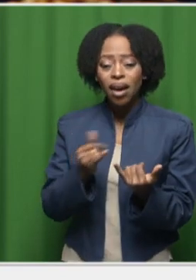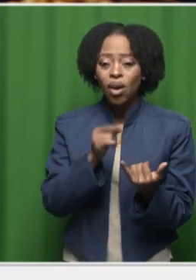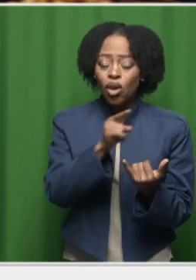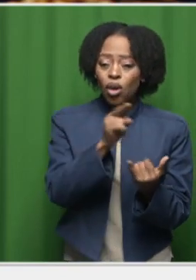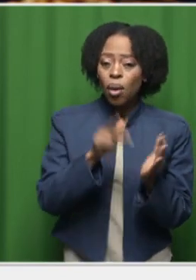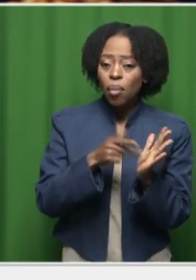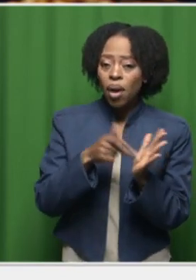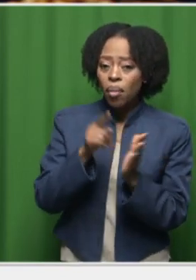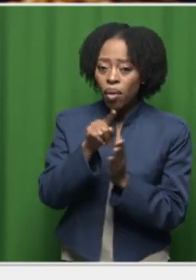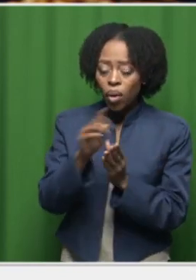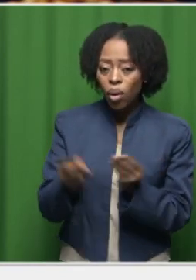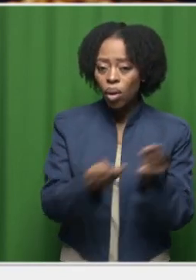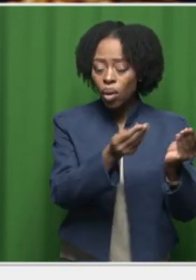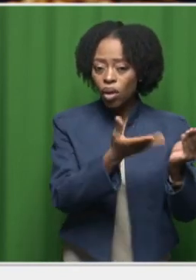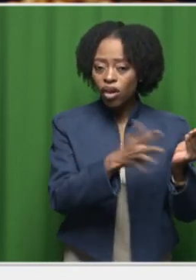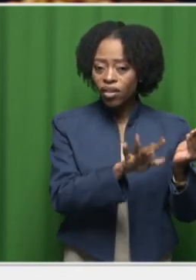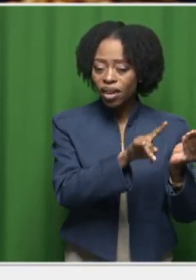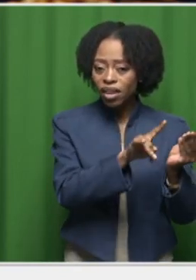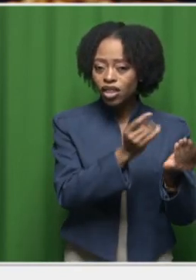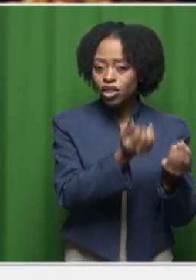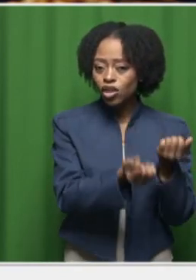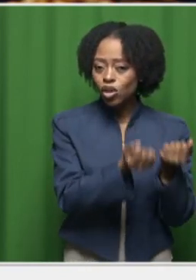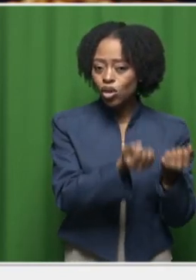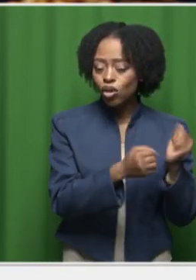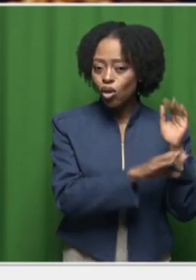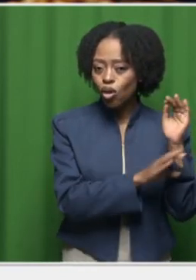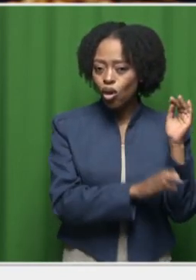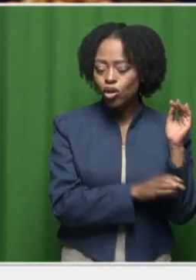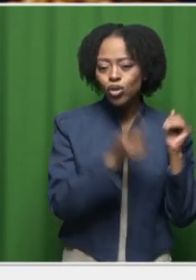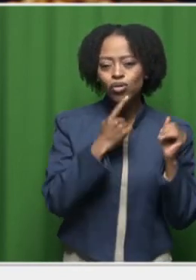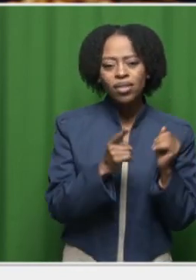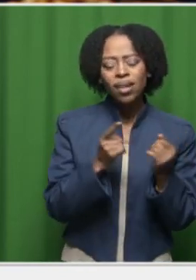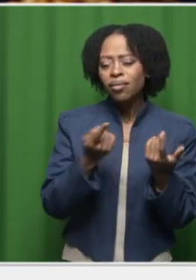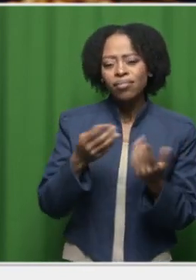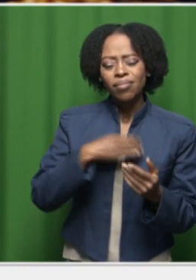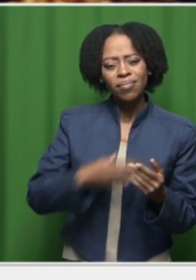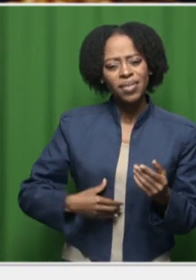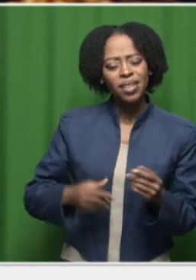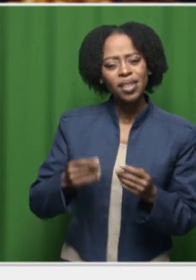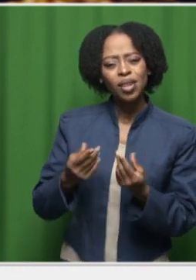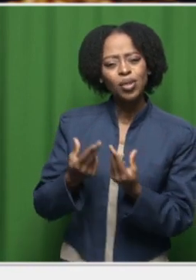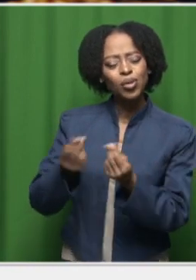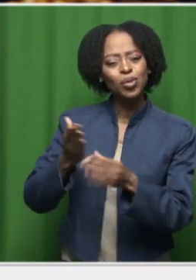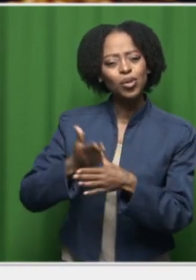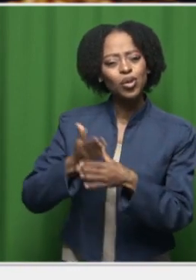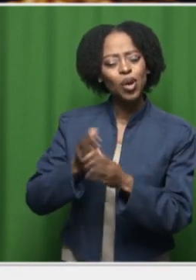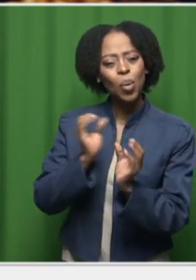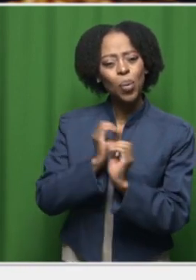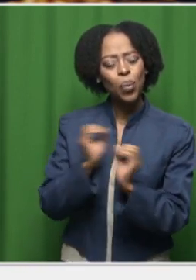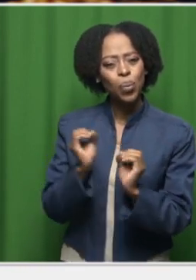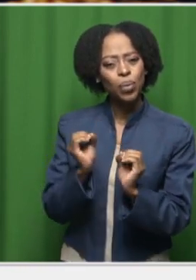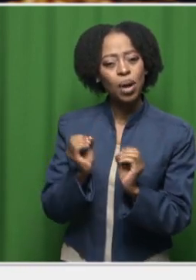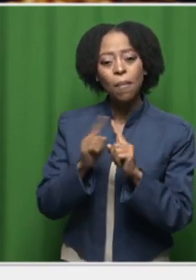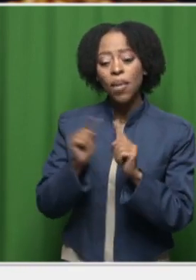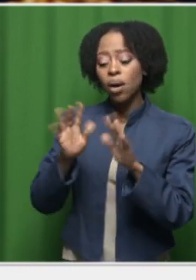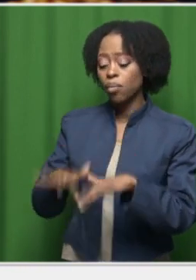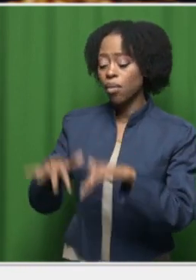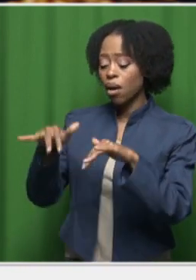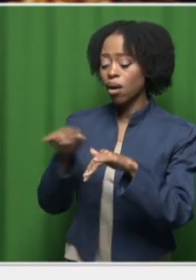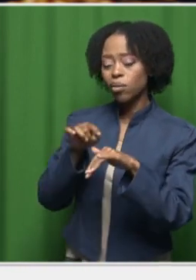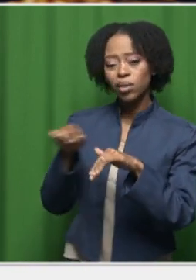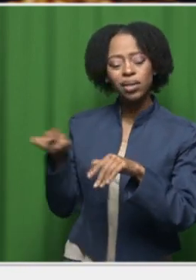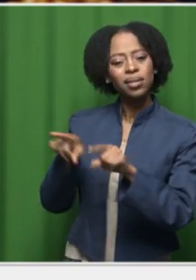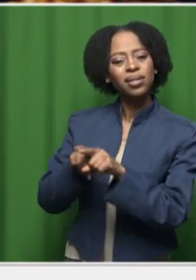his obligation to fulfill his duties diligently and without delay. But Parliament, on its part,